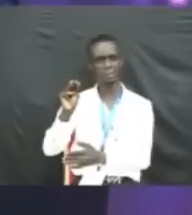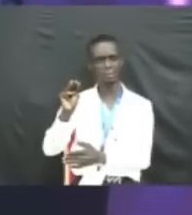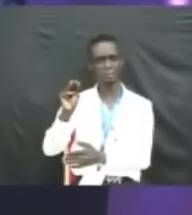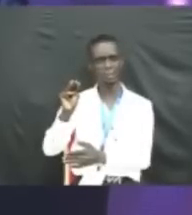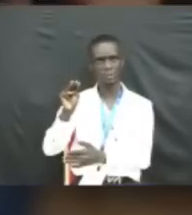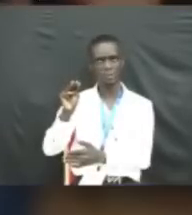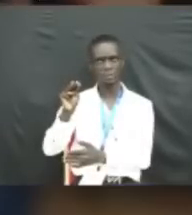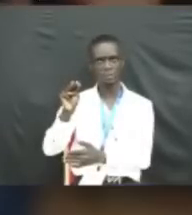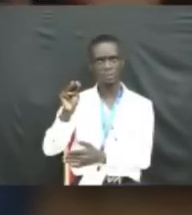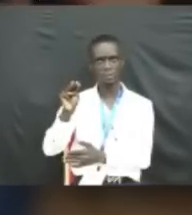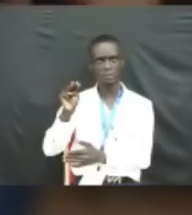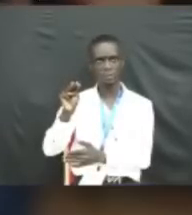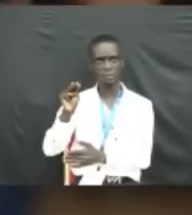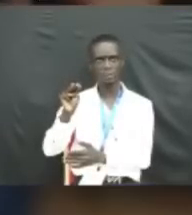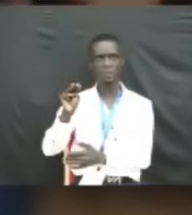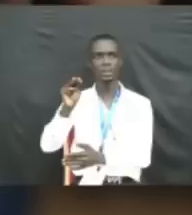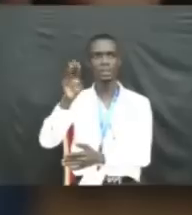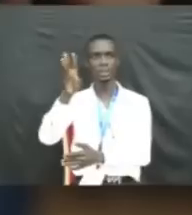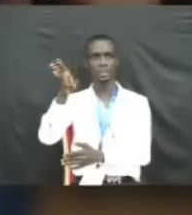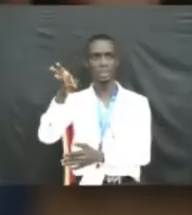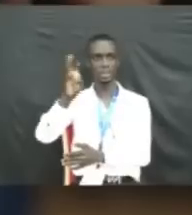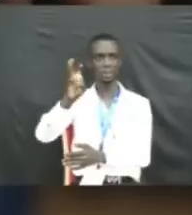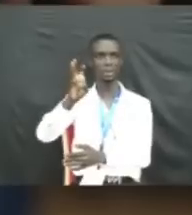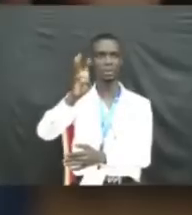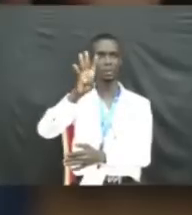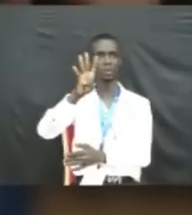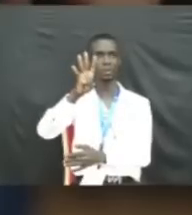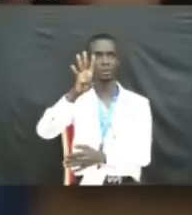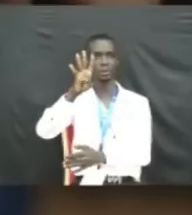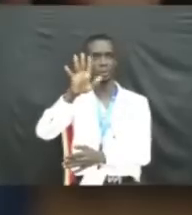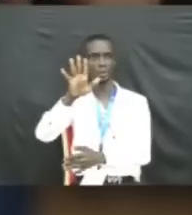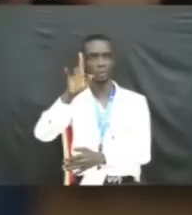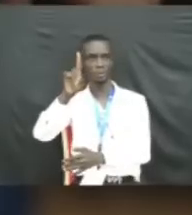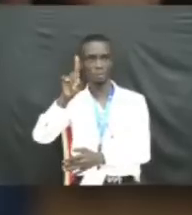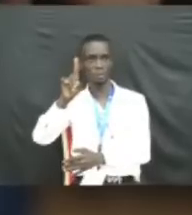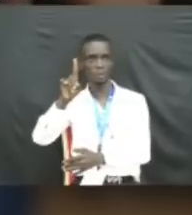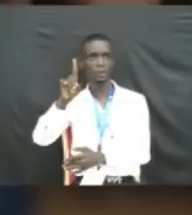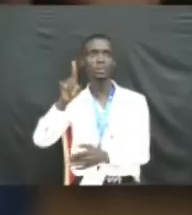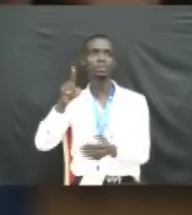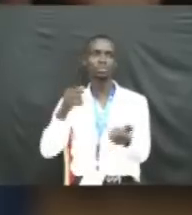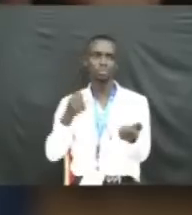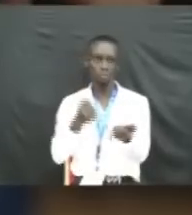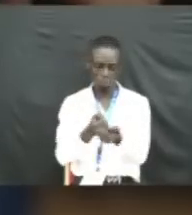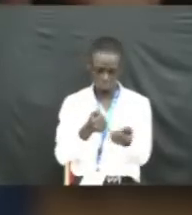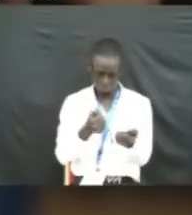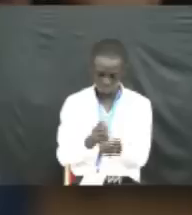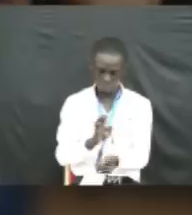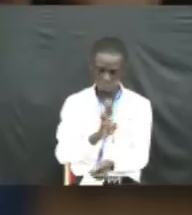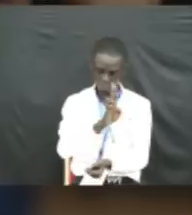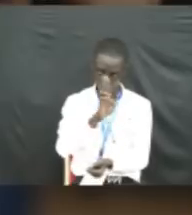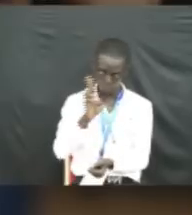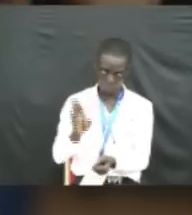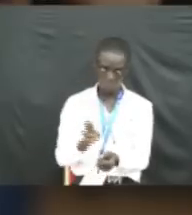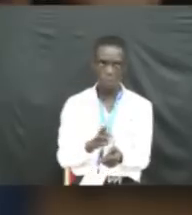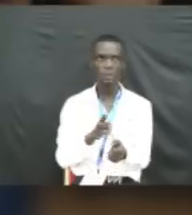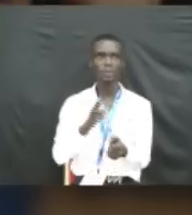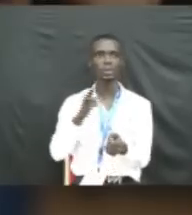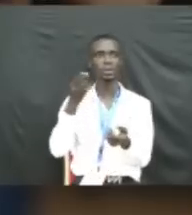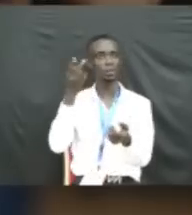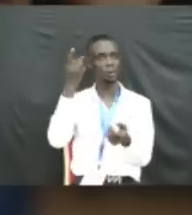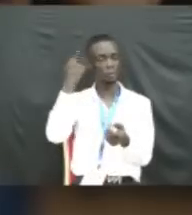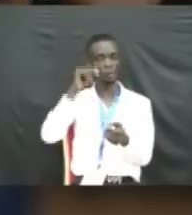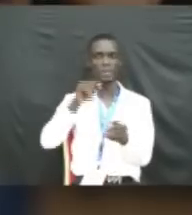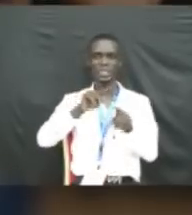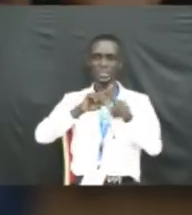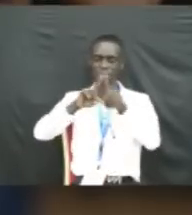was spent on healthcare support to members at various levels of the church. In this the reporting